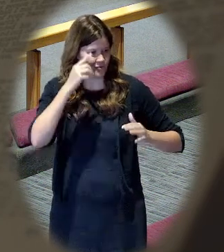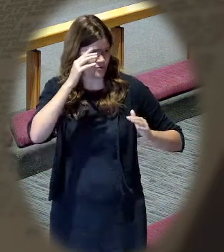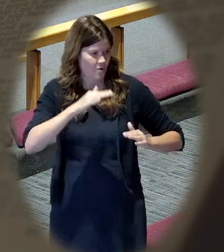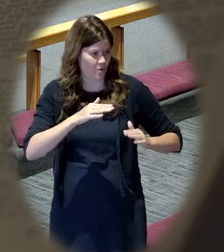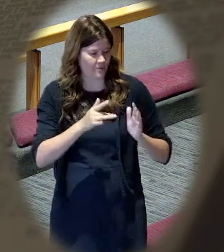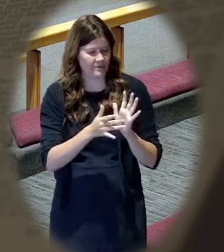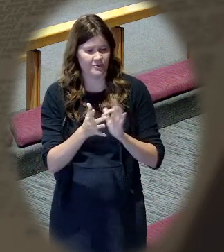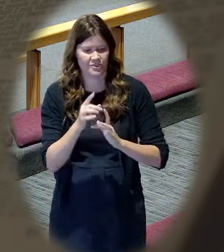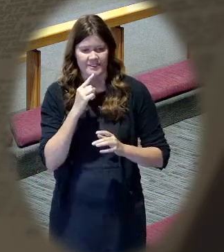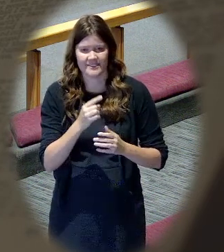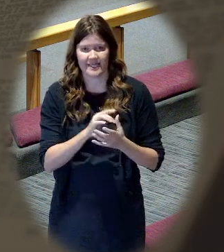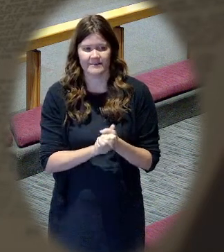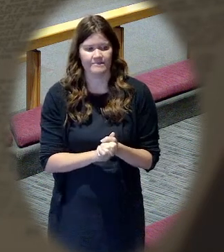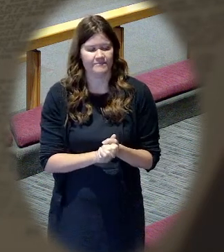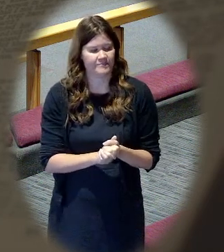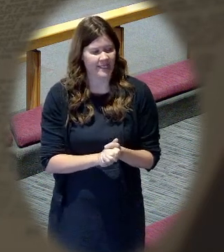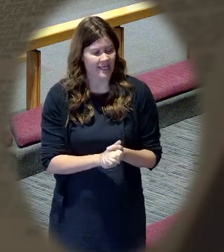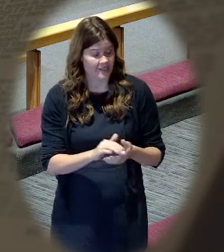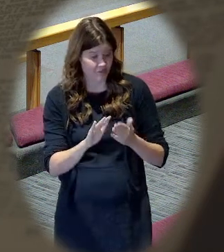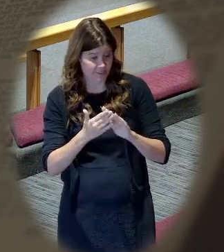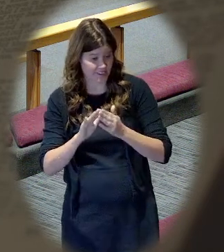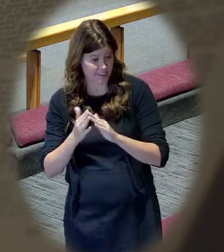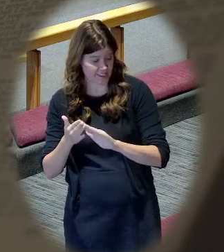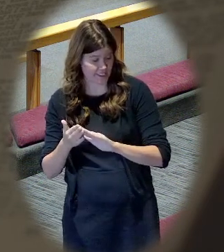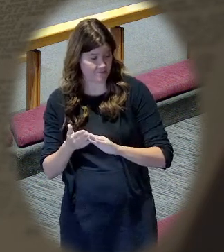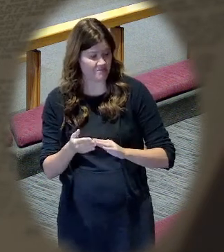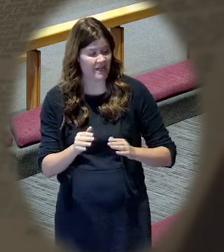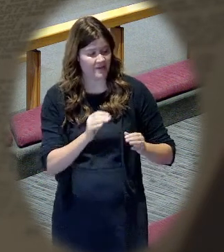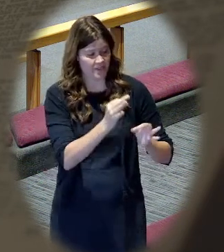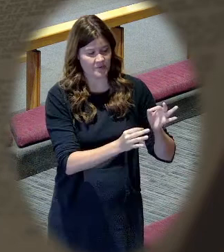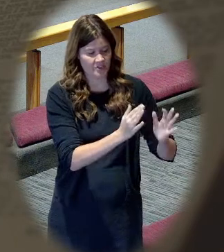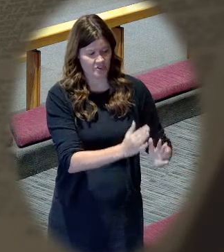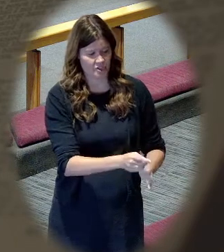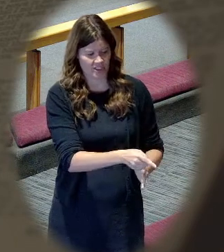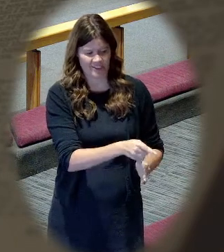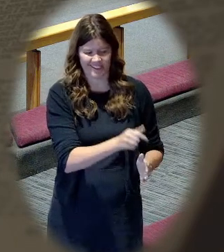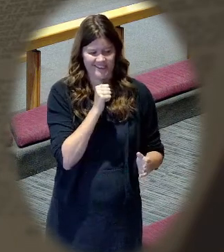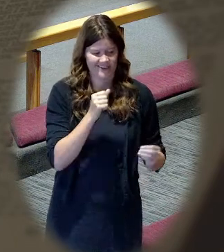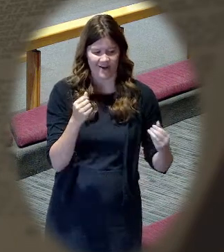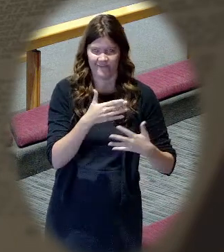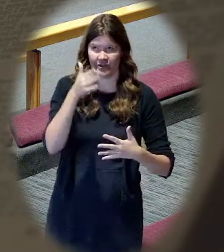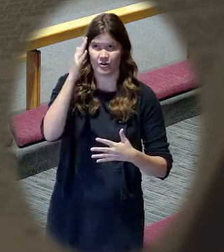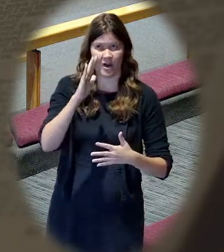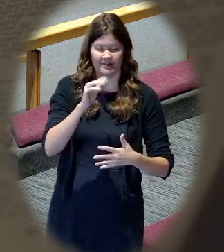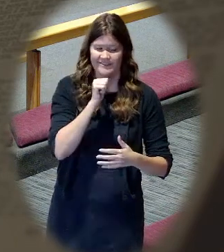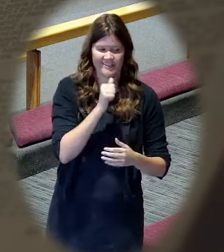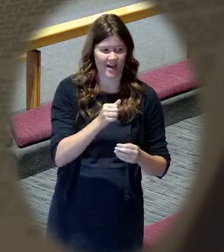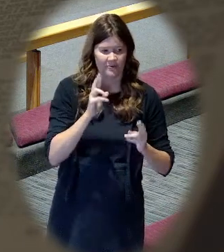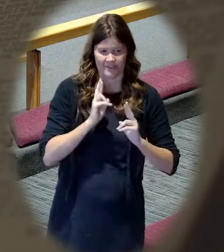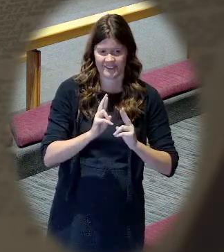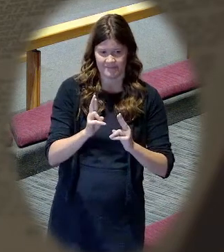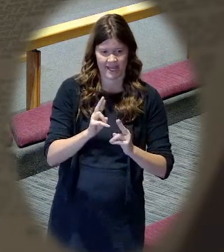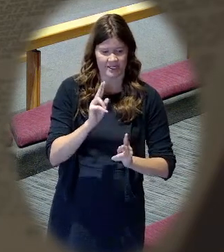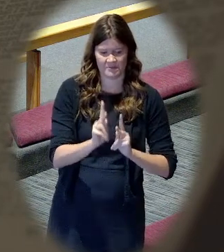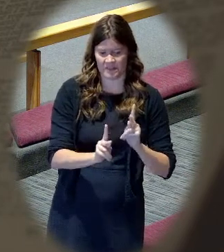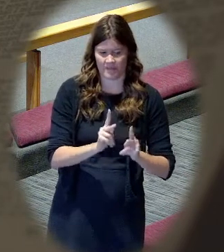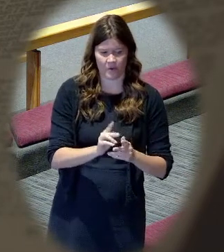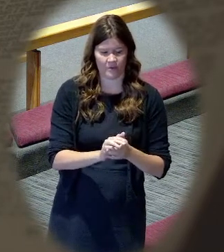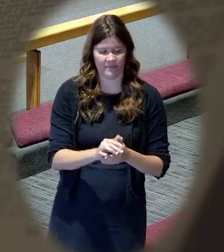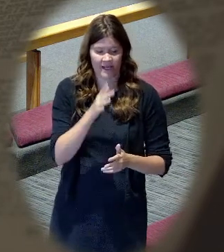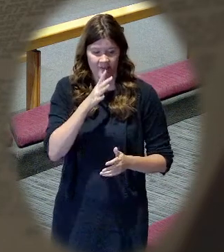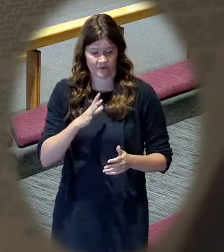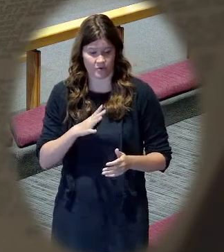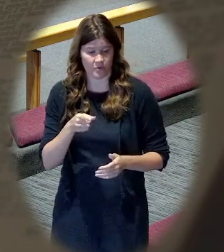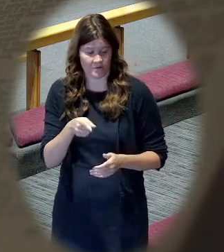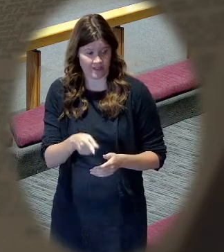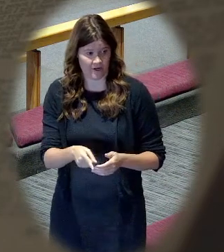said, "In a certain city there was a judge who neither feared God nor respected man. And there was a widow in